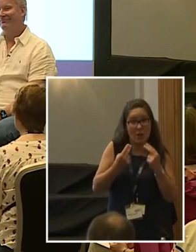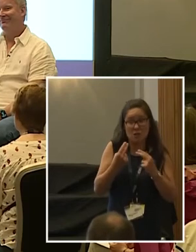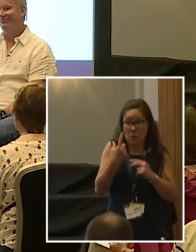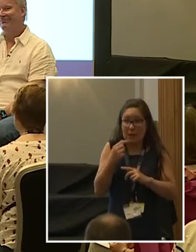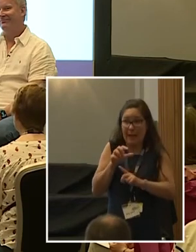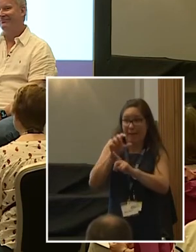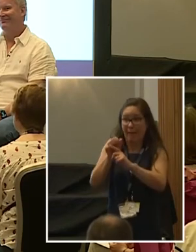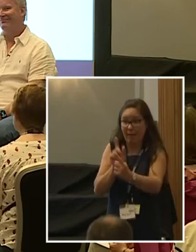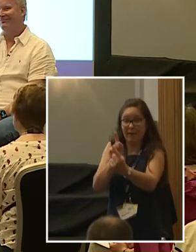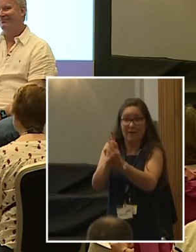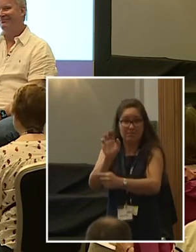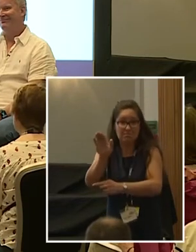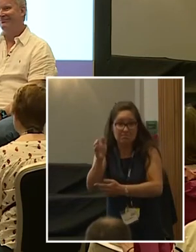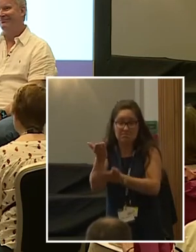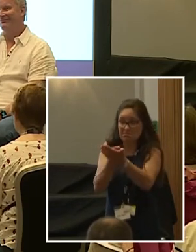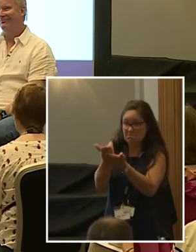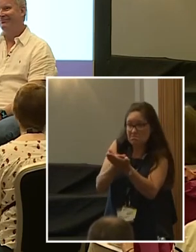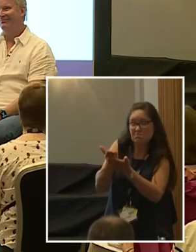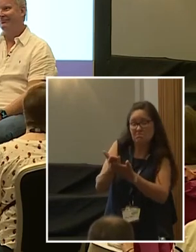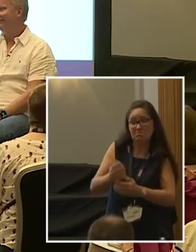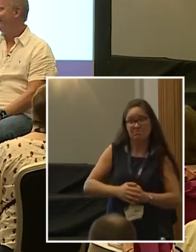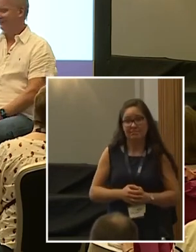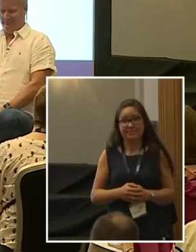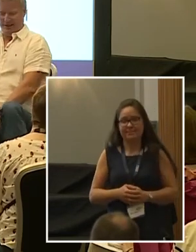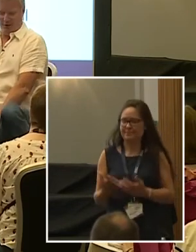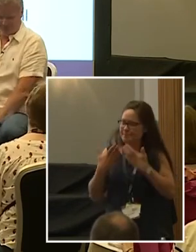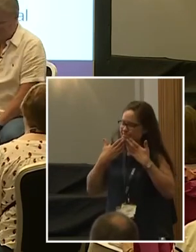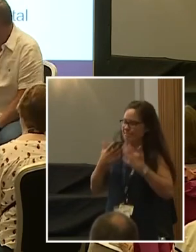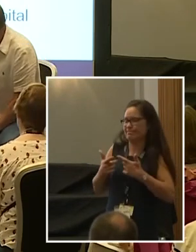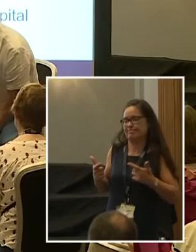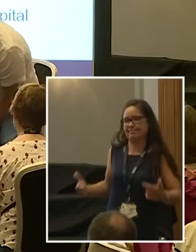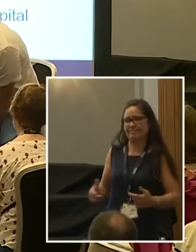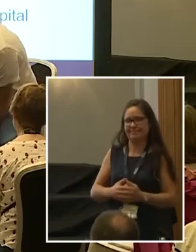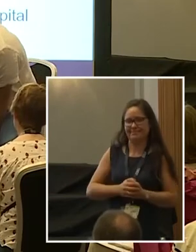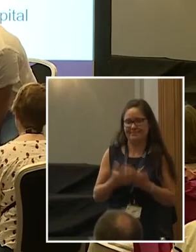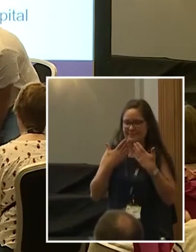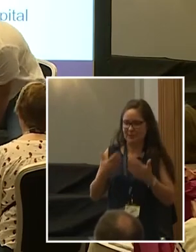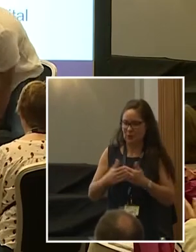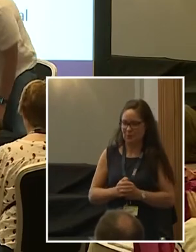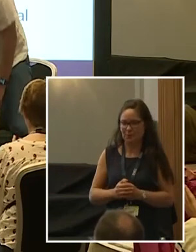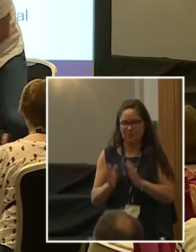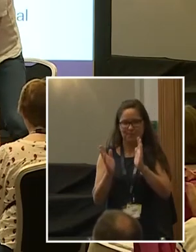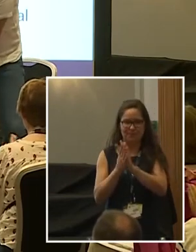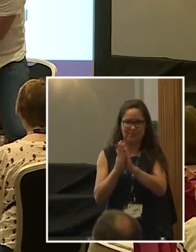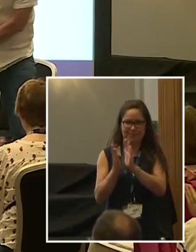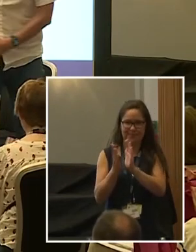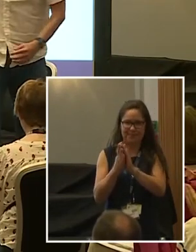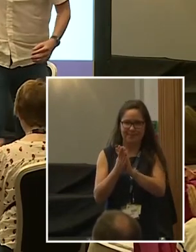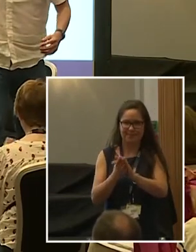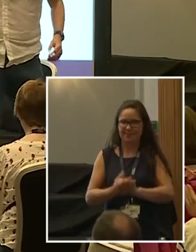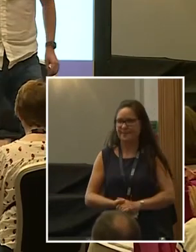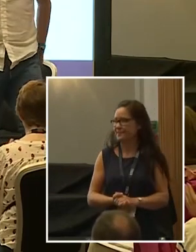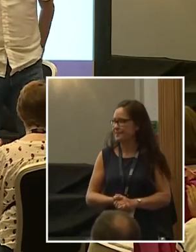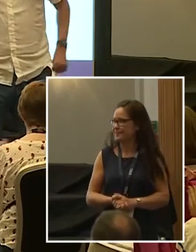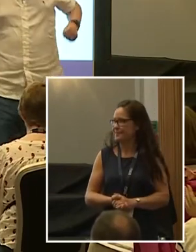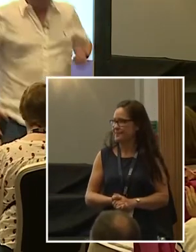in the break if you want to have a further chat. David, thank you so much for joining us and sharing your experience.